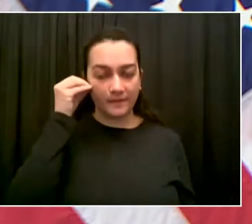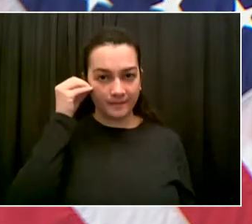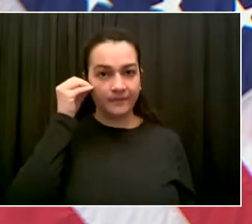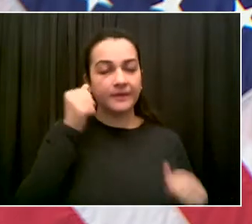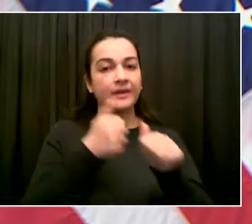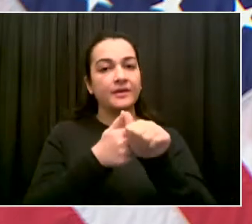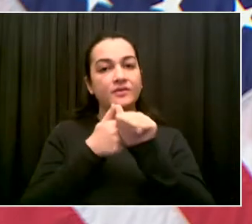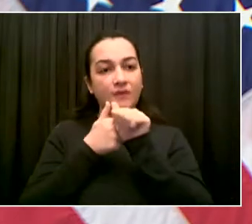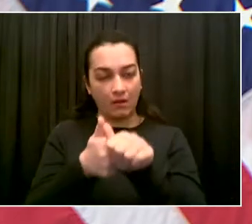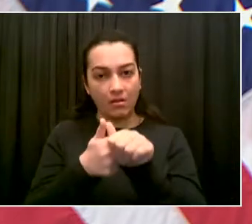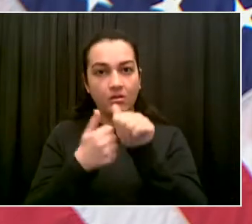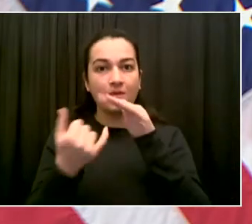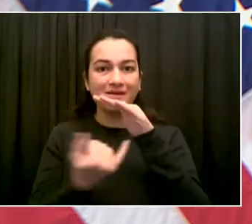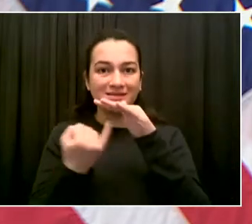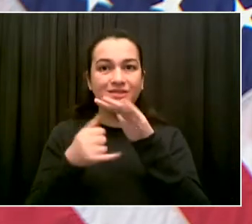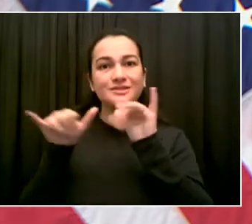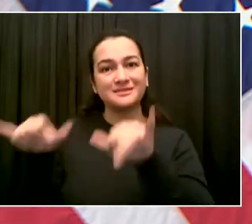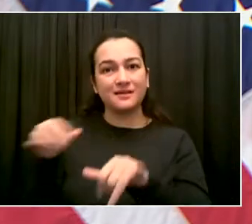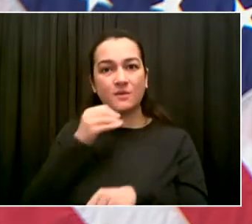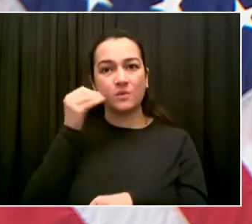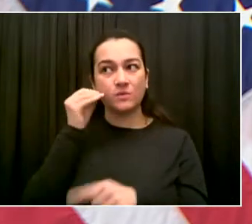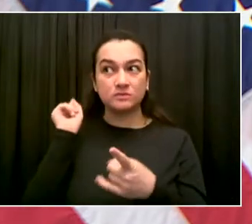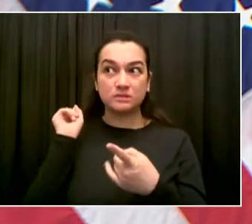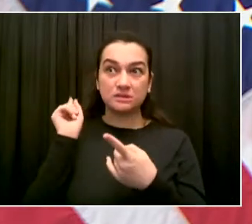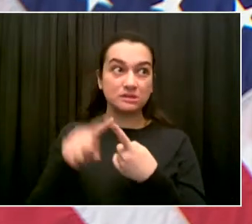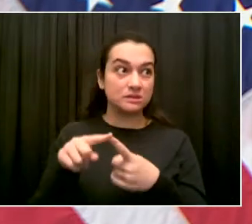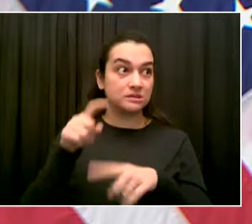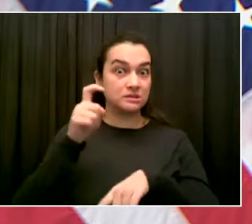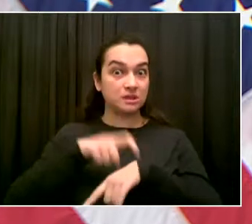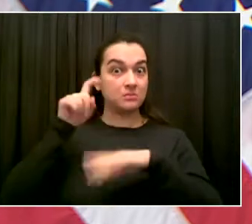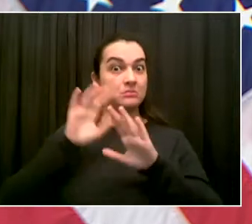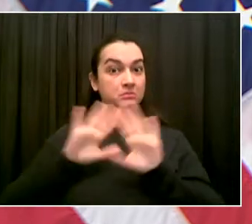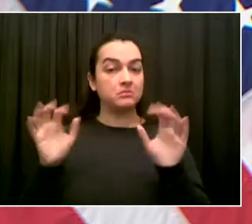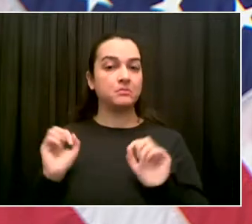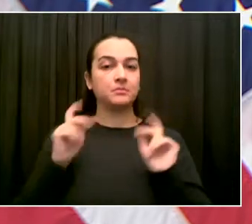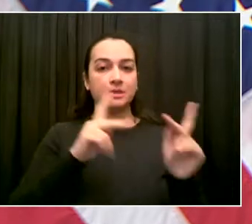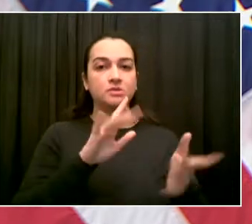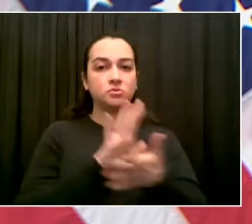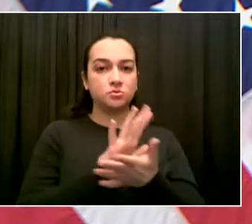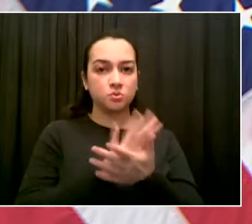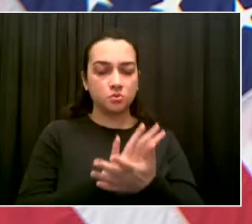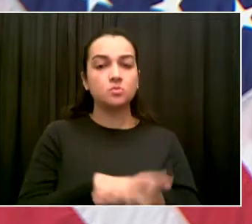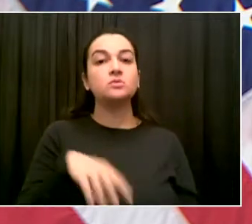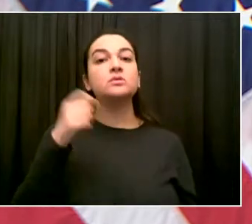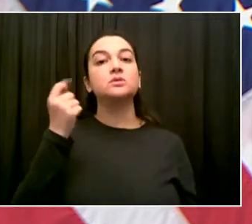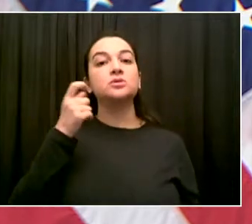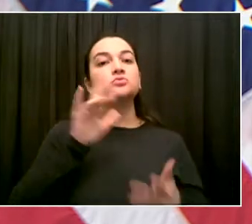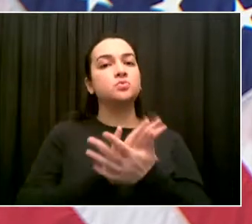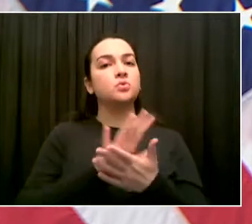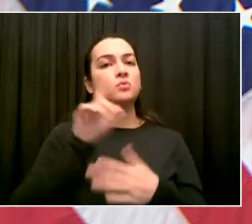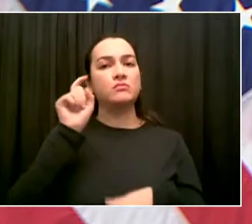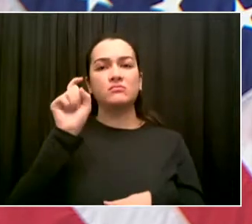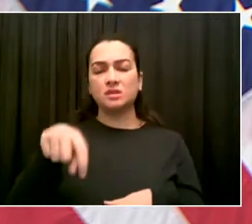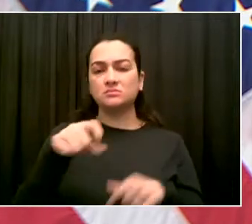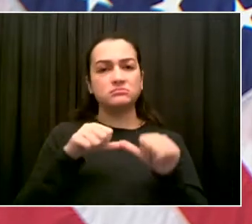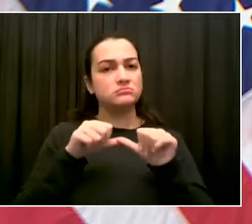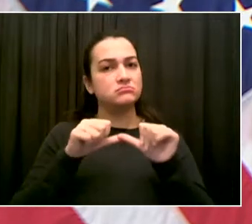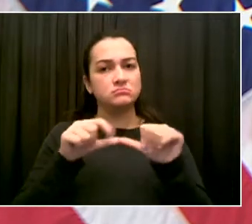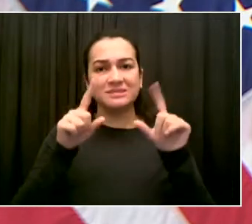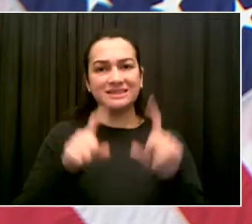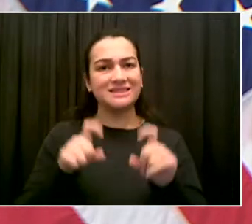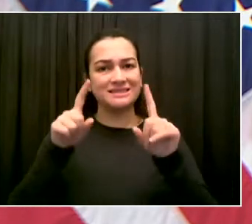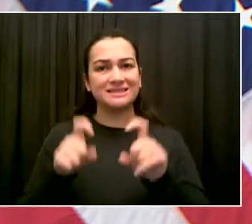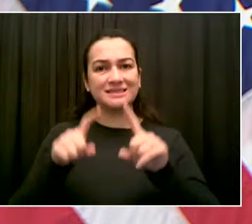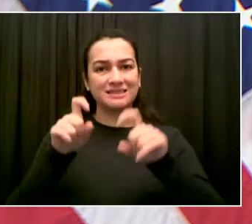schools, testing has kept us safe all year, and it will continue to keep us safe going forward, allowing us to make smart, informed